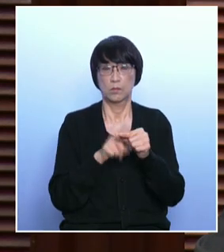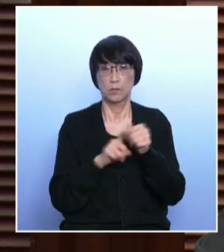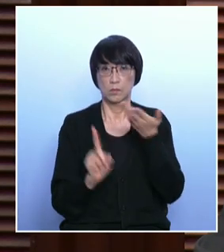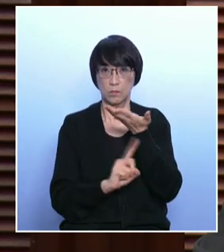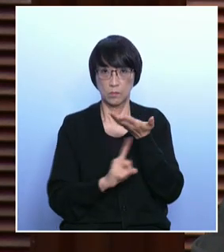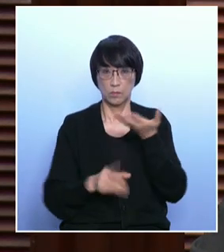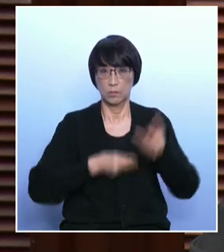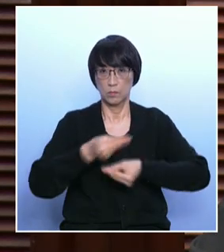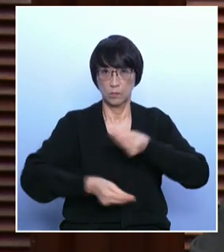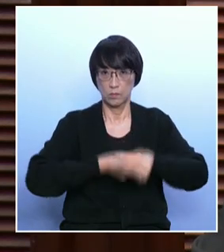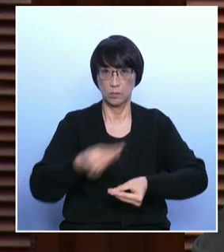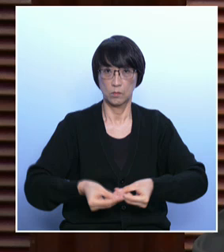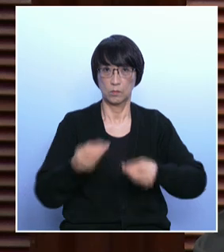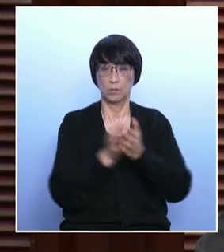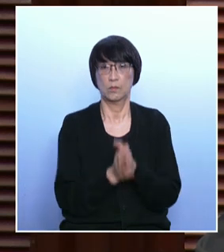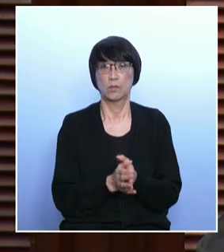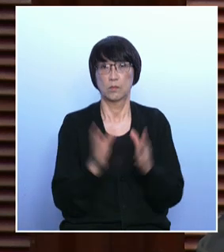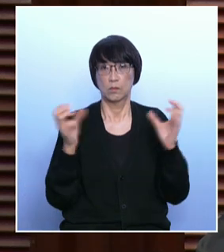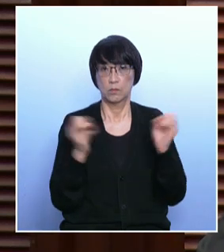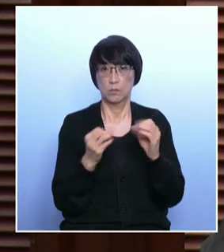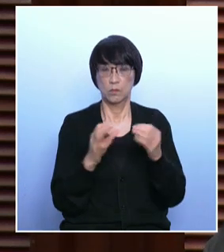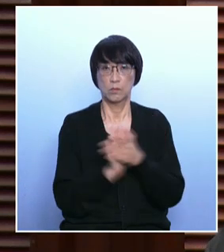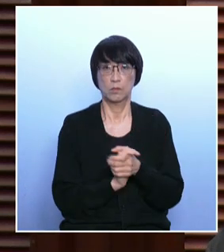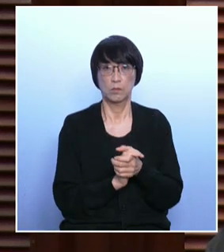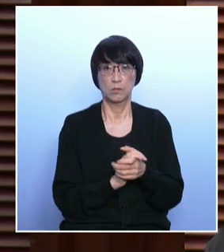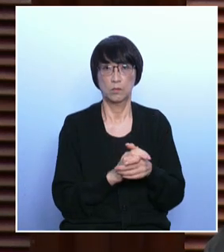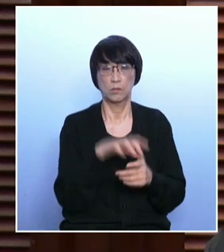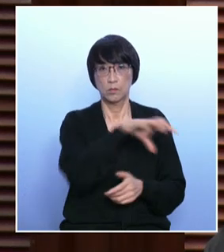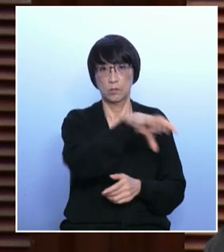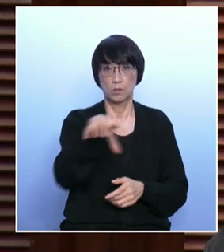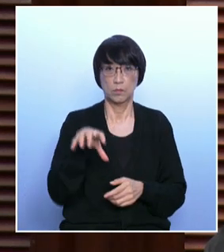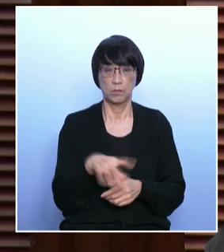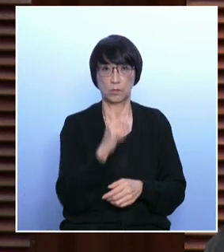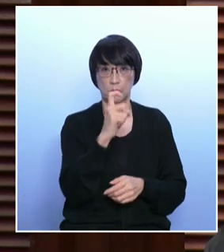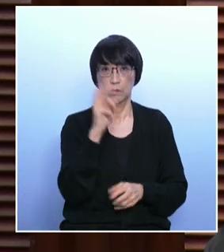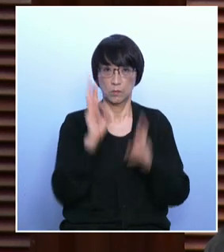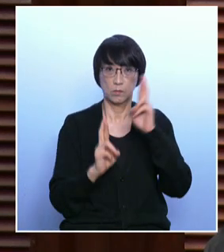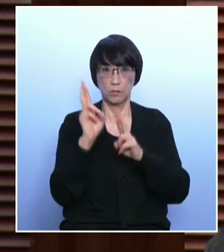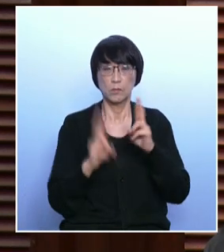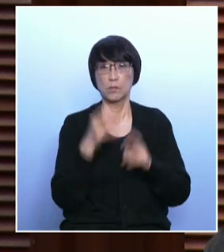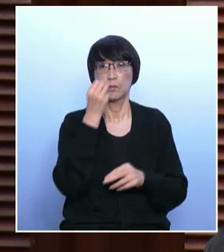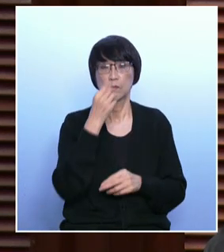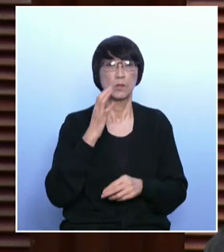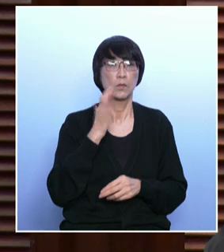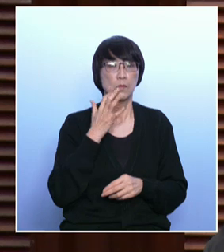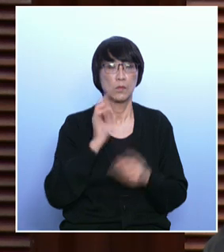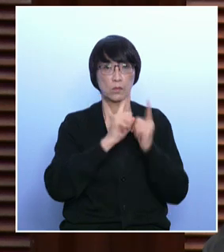there will be the 7th GBA Conference on Inheritance, Innovation, and Development of TCM.